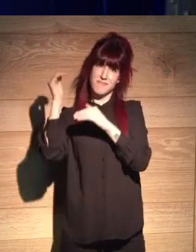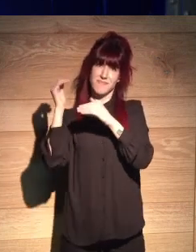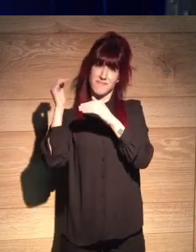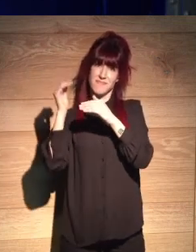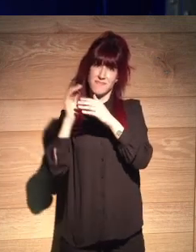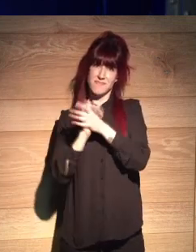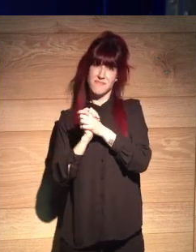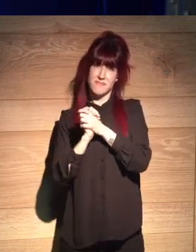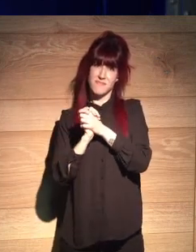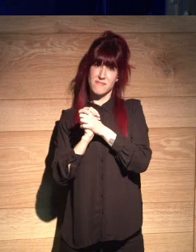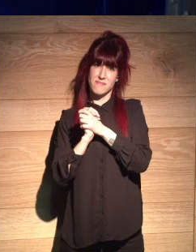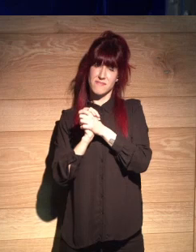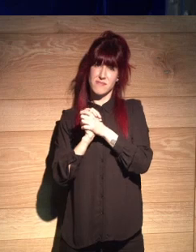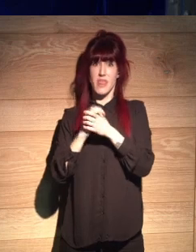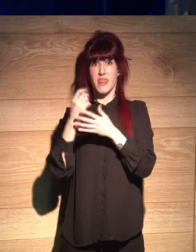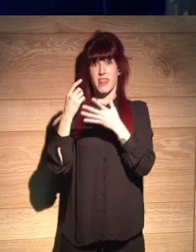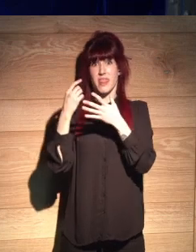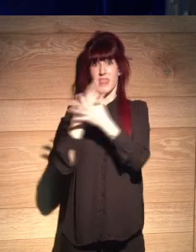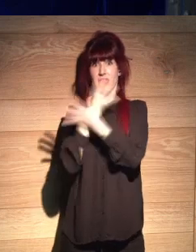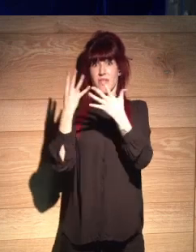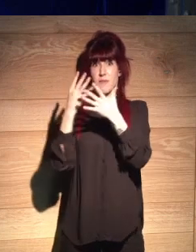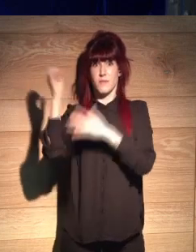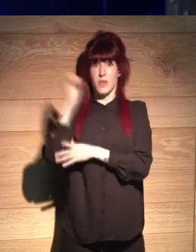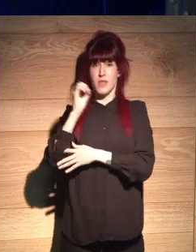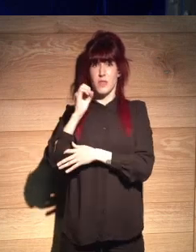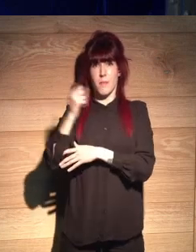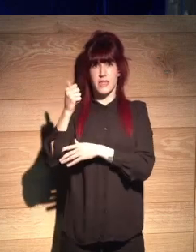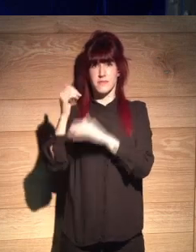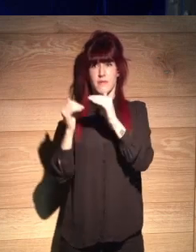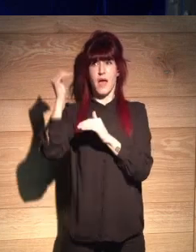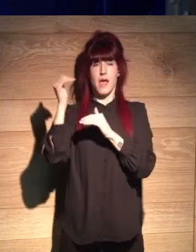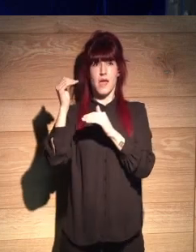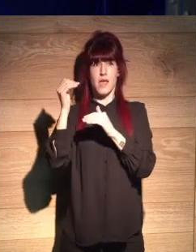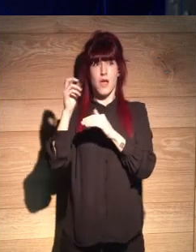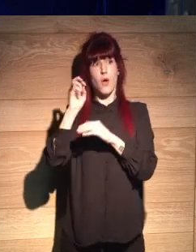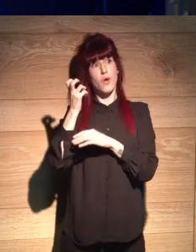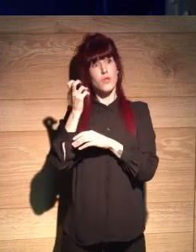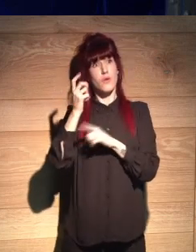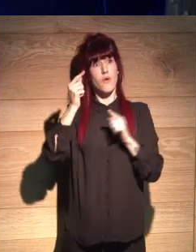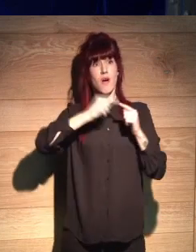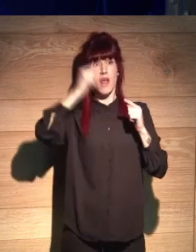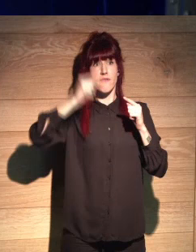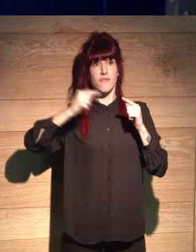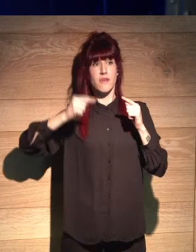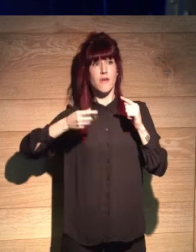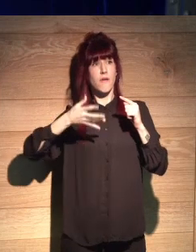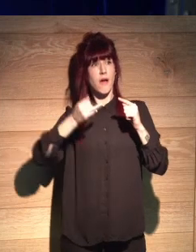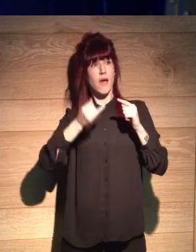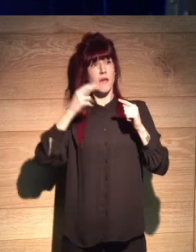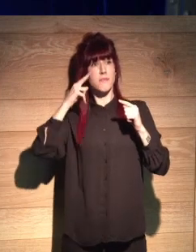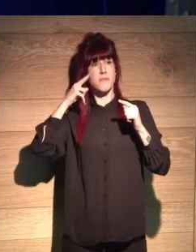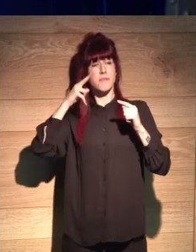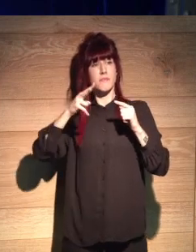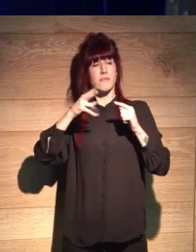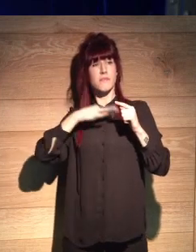innovation revenues. Here is another graph that is showing pretty